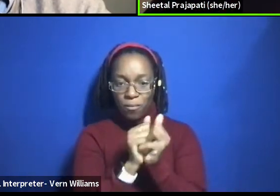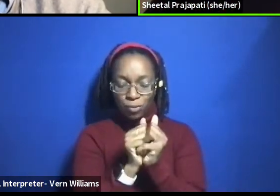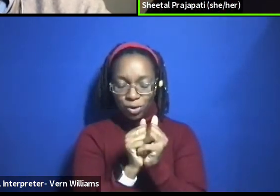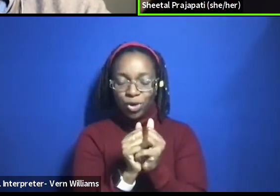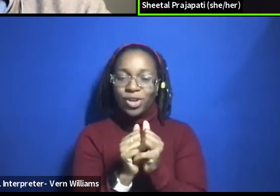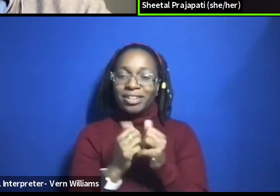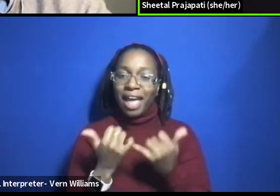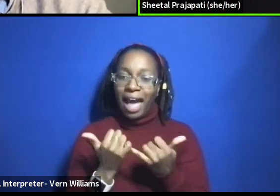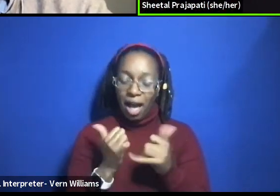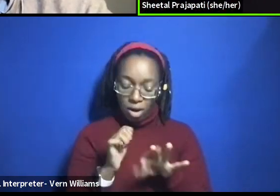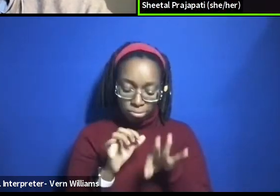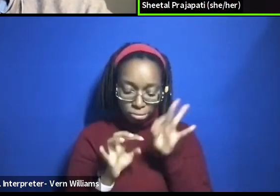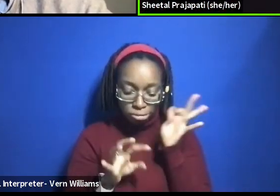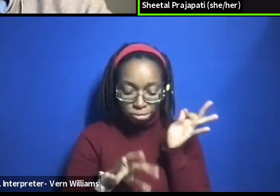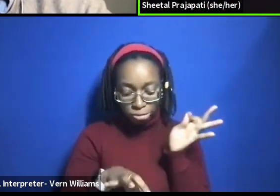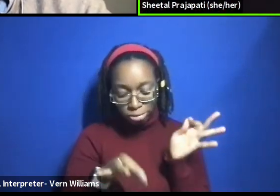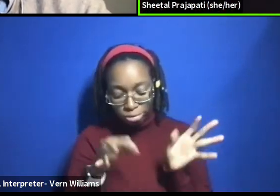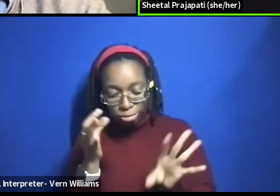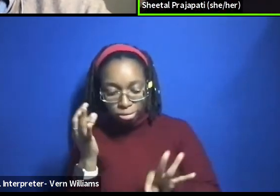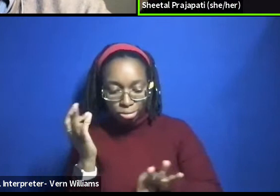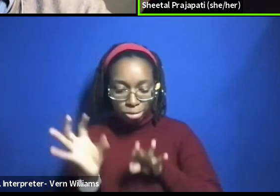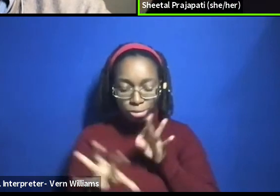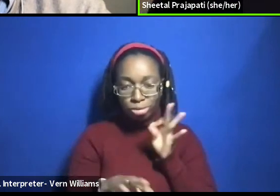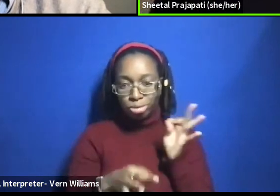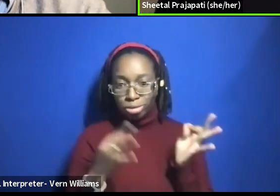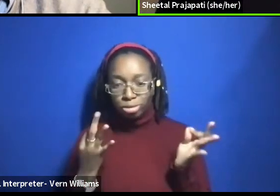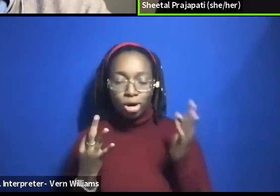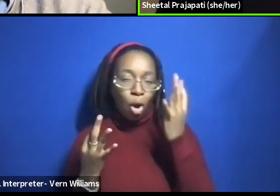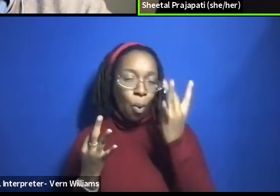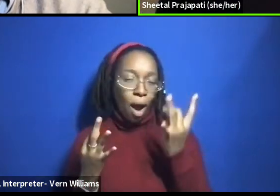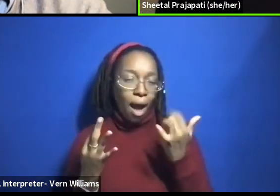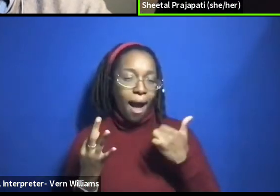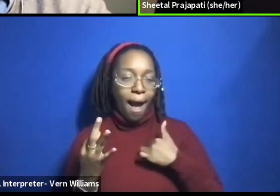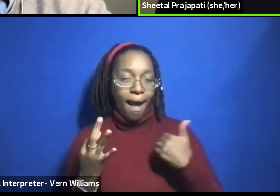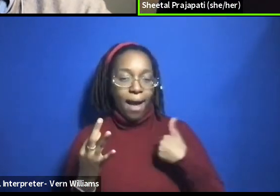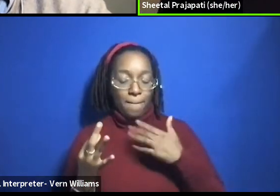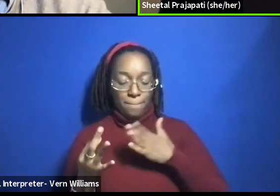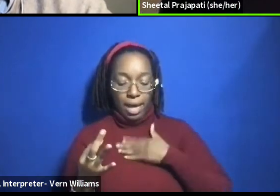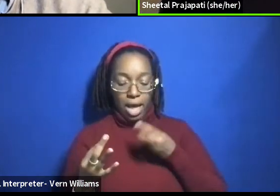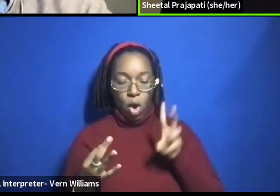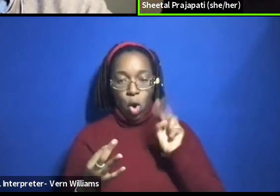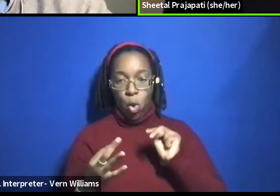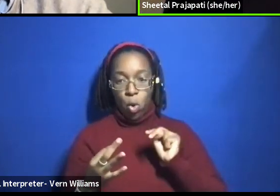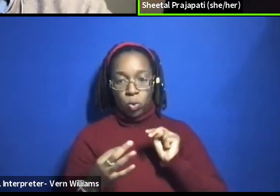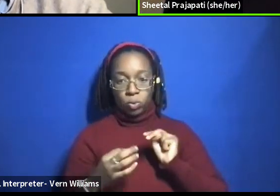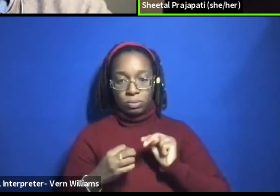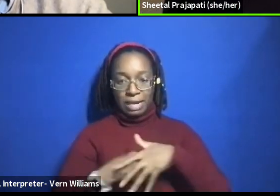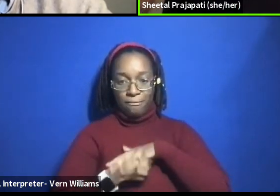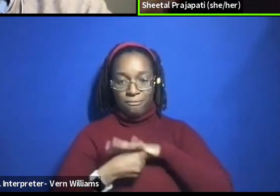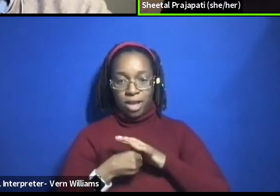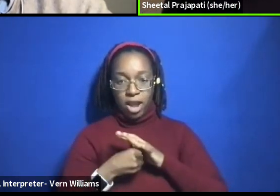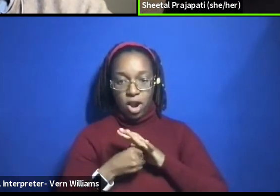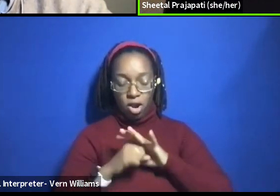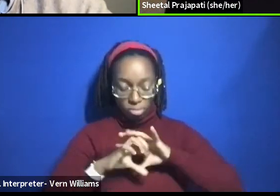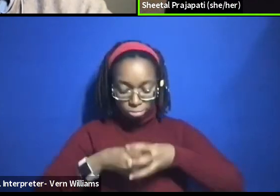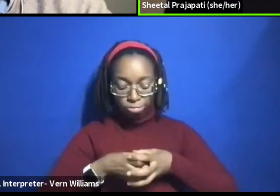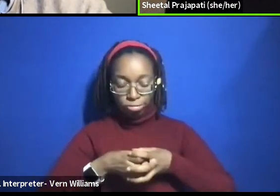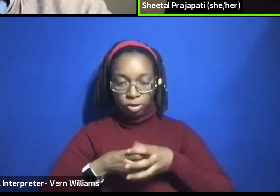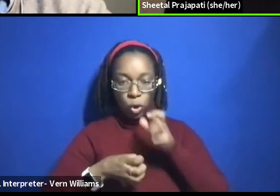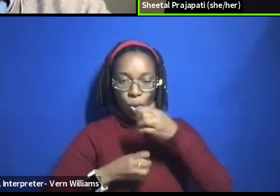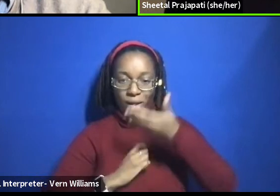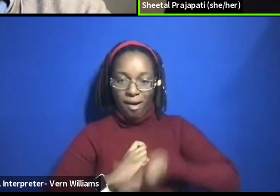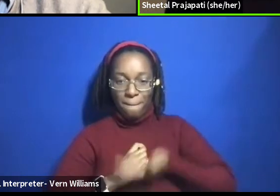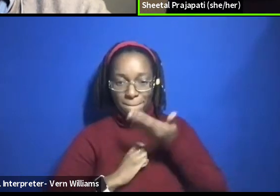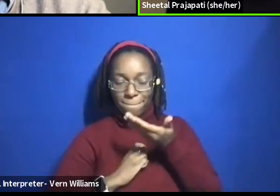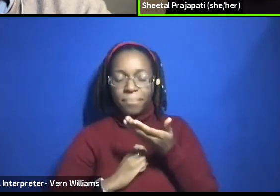because I was able to create an interdisciplinary space for myself. And that's something I wanted to share because I